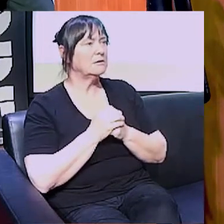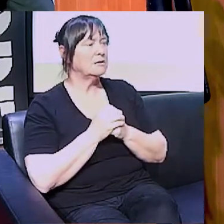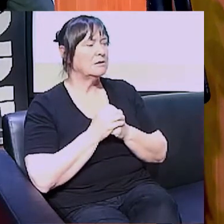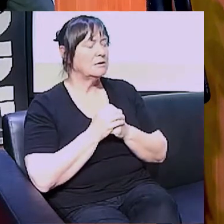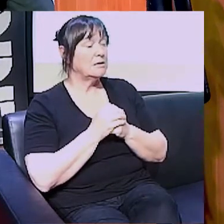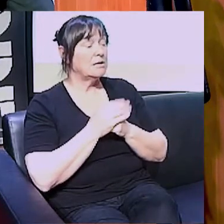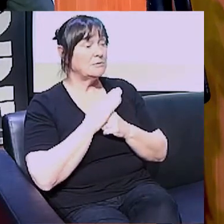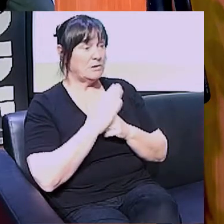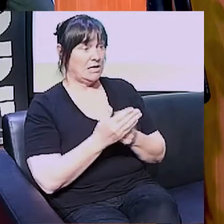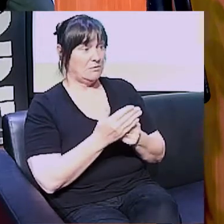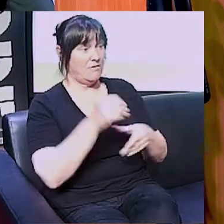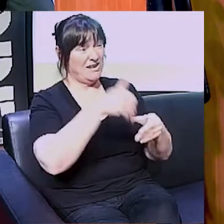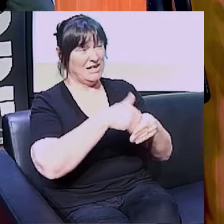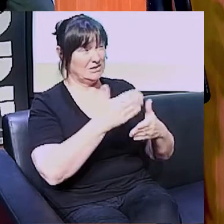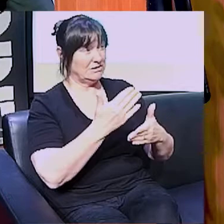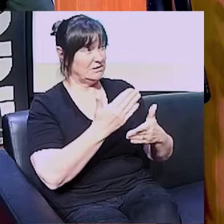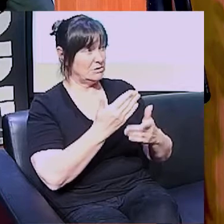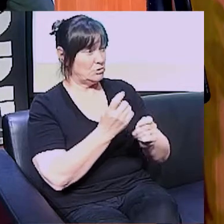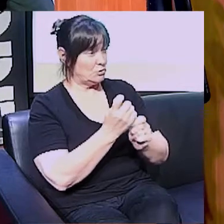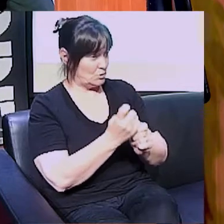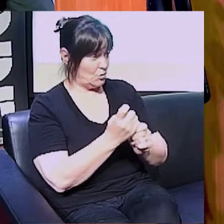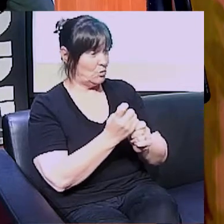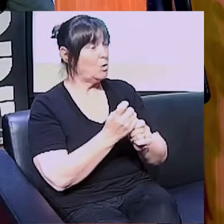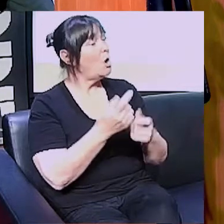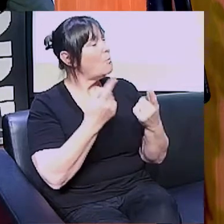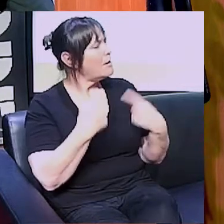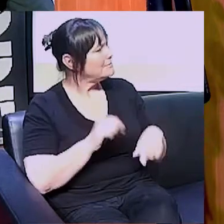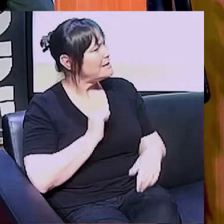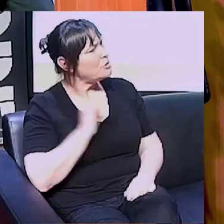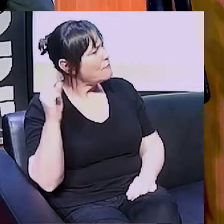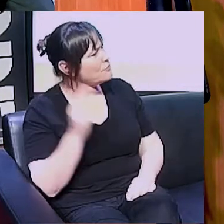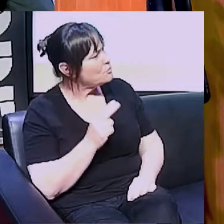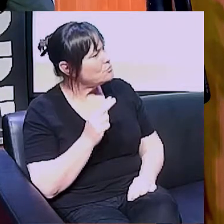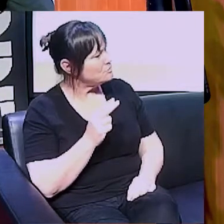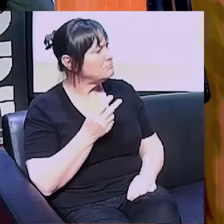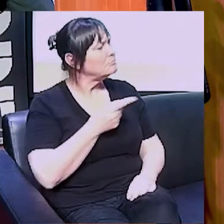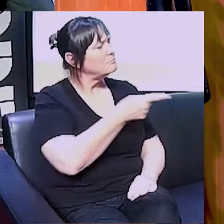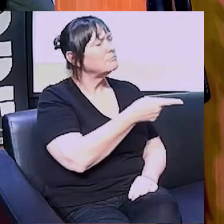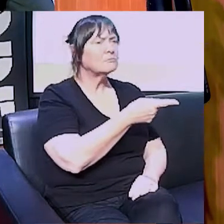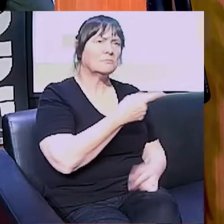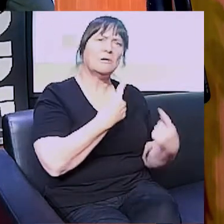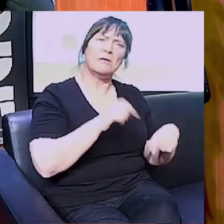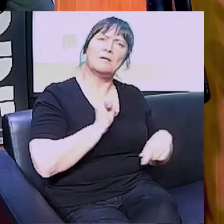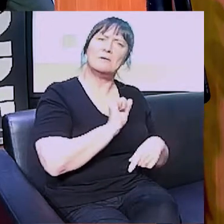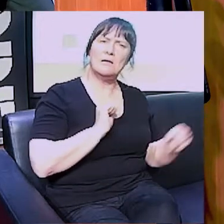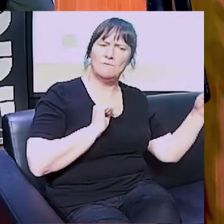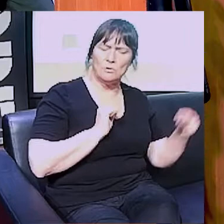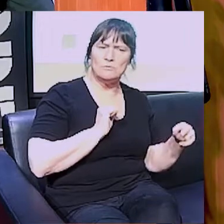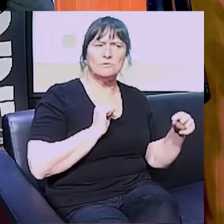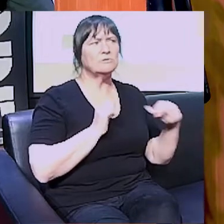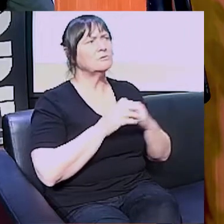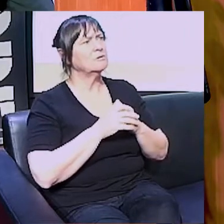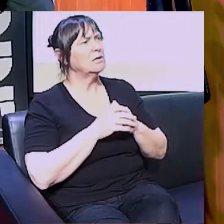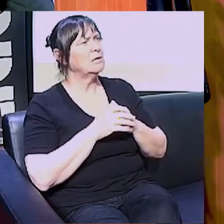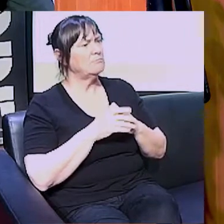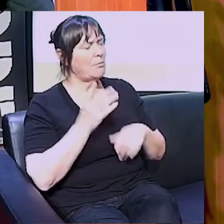election process, we are always entitled to our views, just as also our coalition partners are. And we're hopefully also that we have